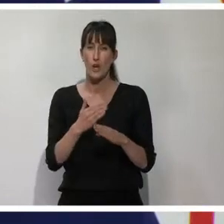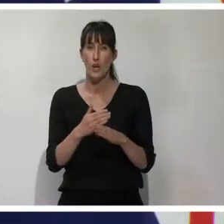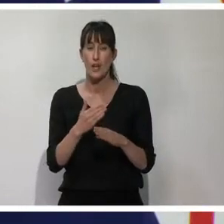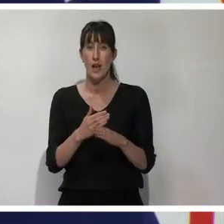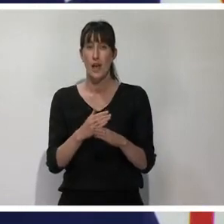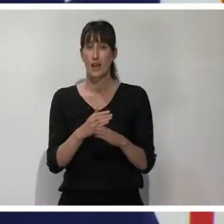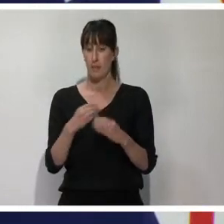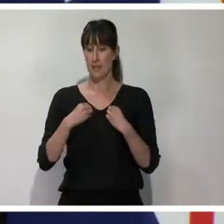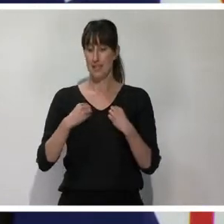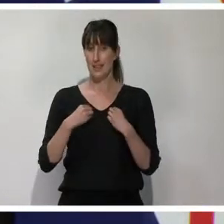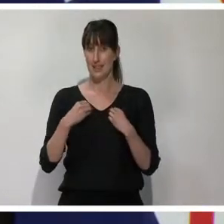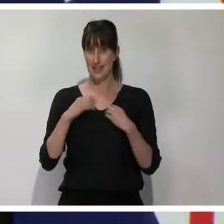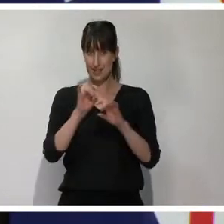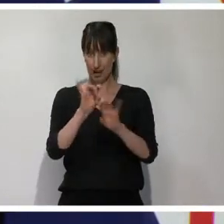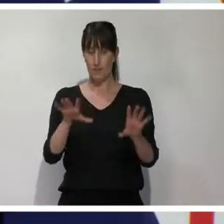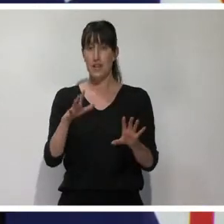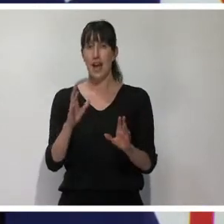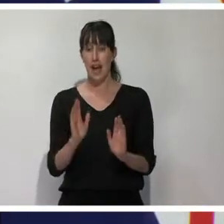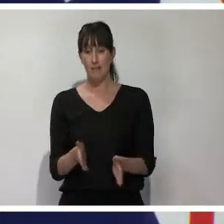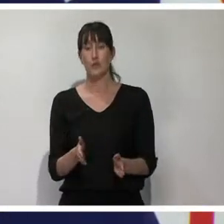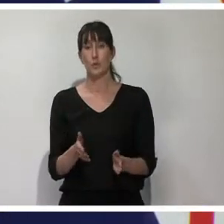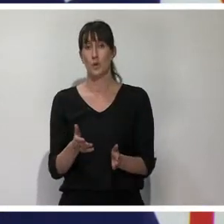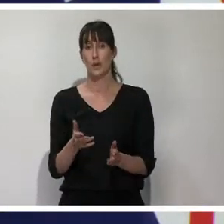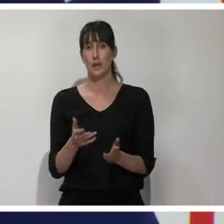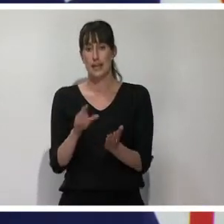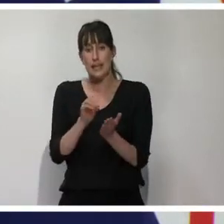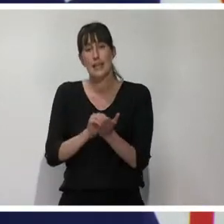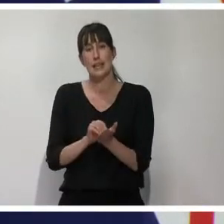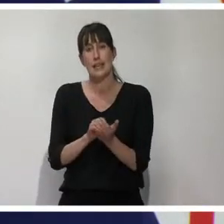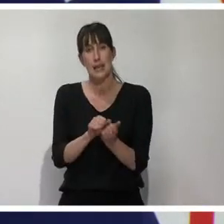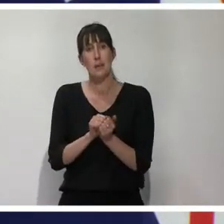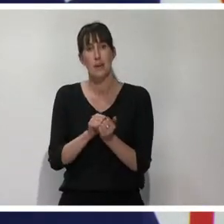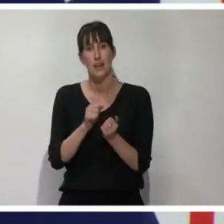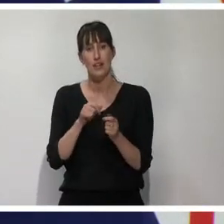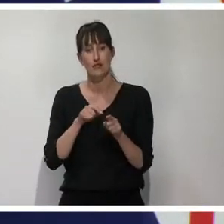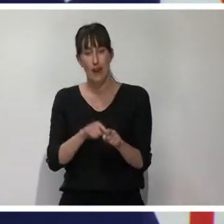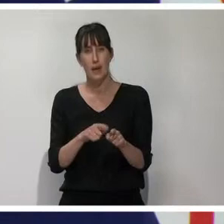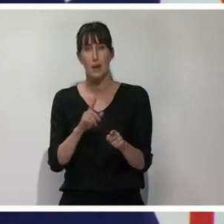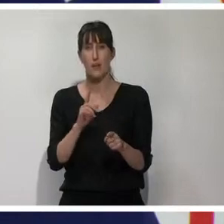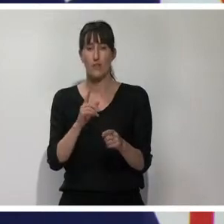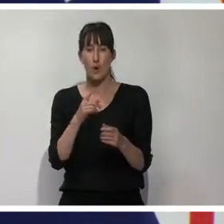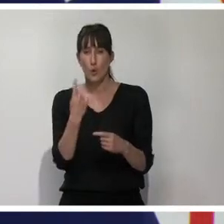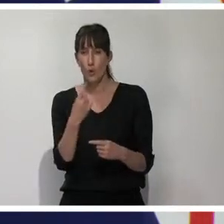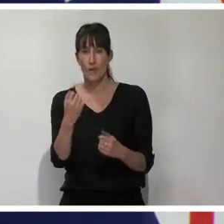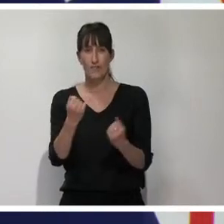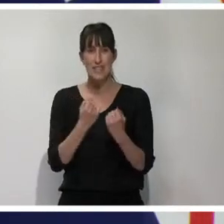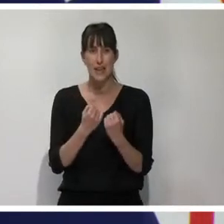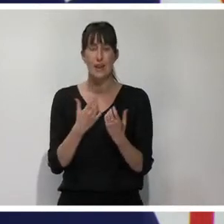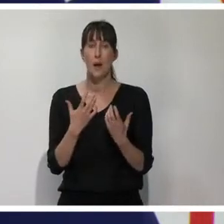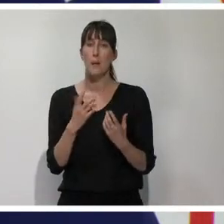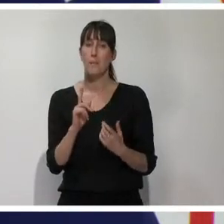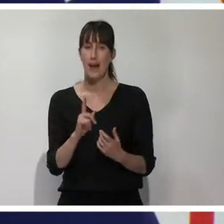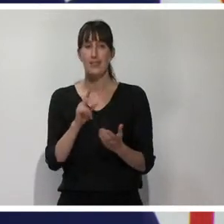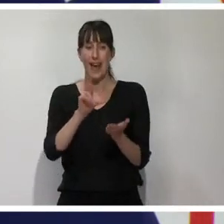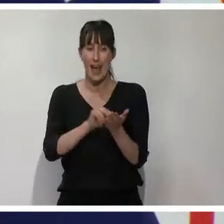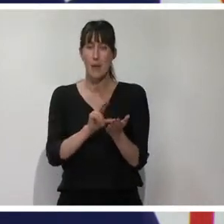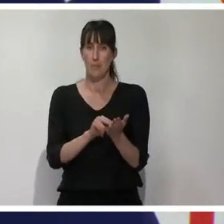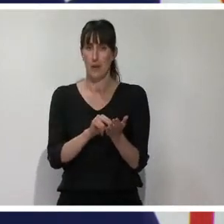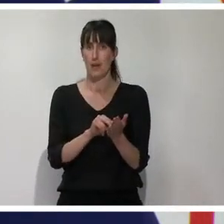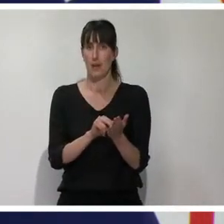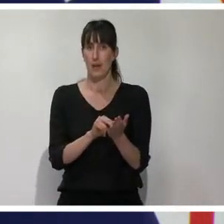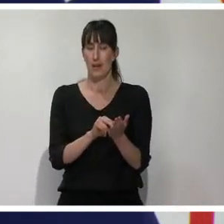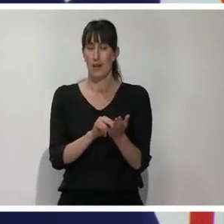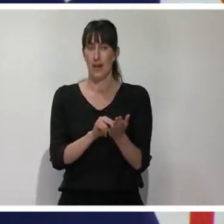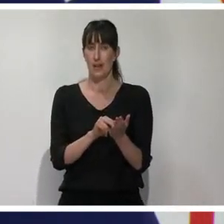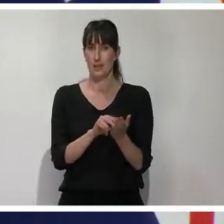a register, so that essentially implies they have an obligation to make sure that people use the app if it's available. So that's a detail we're just working through at